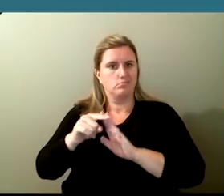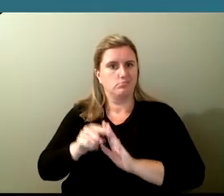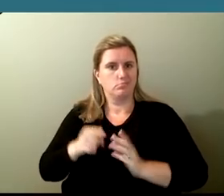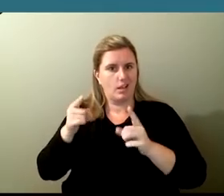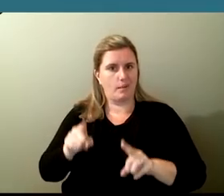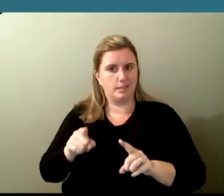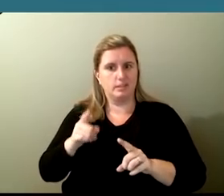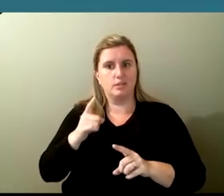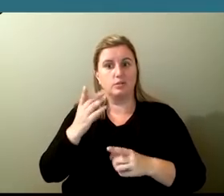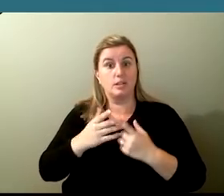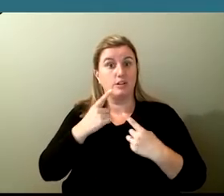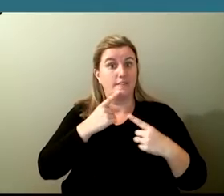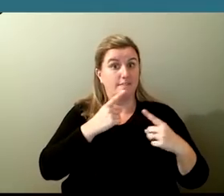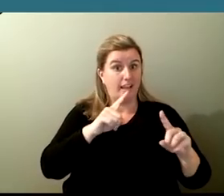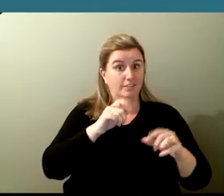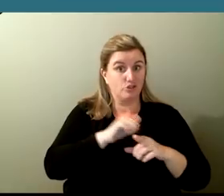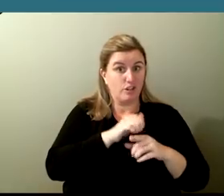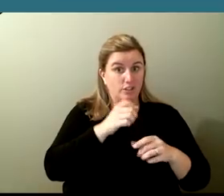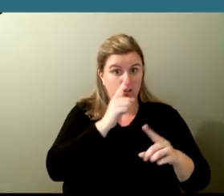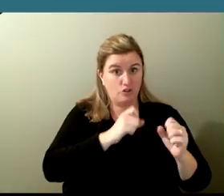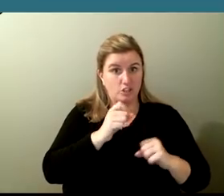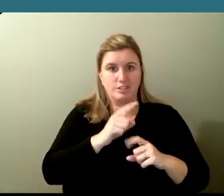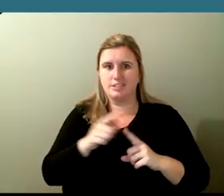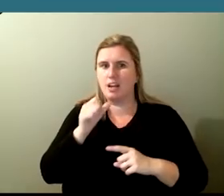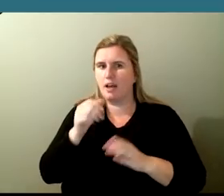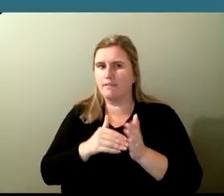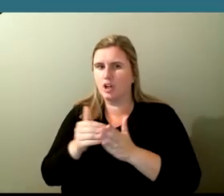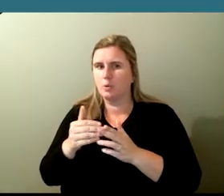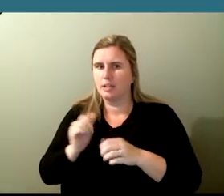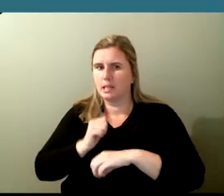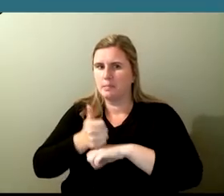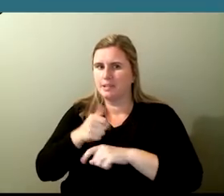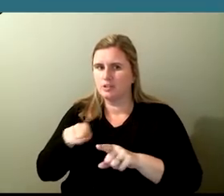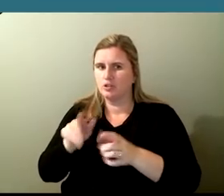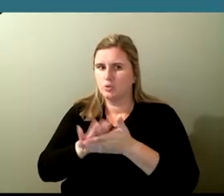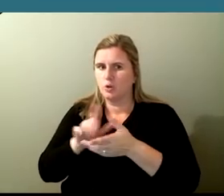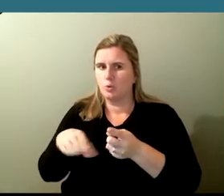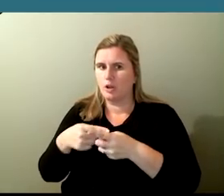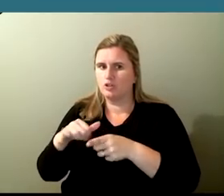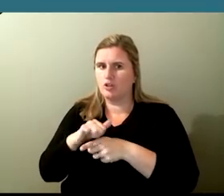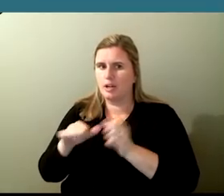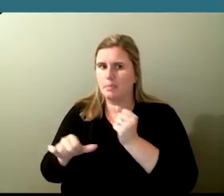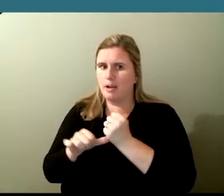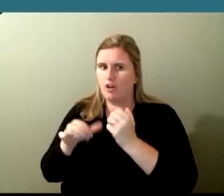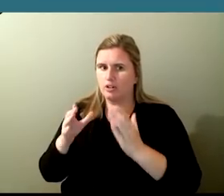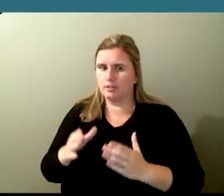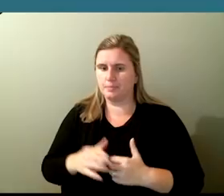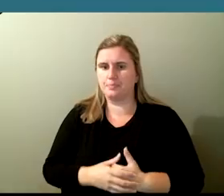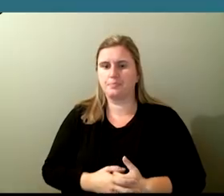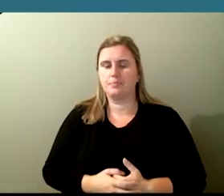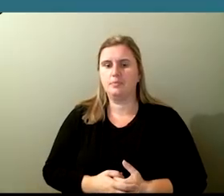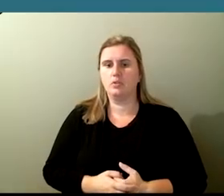an effective training strategy, it is not frequently implemented in schools when training our paraeducators. Now,